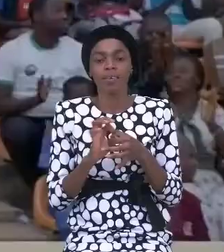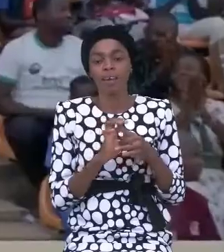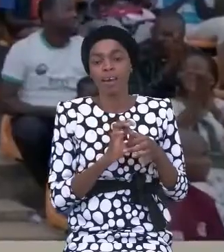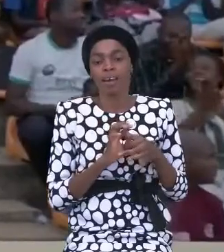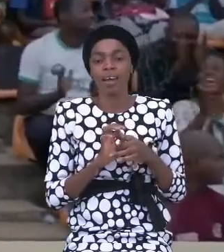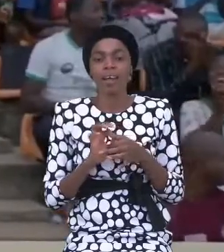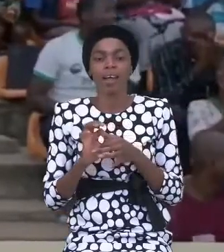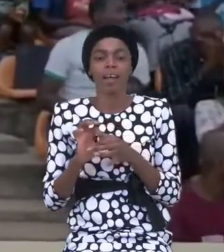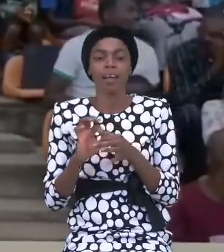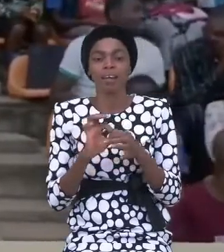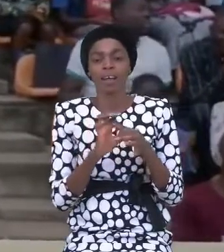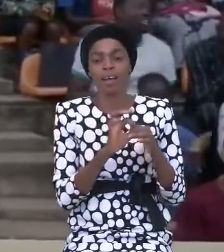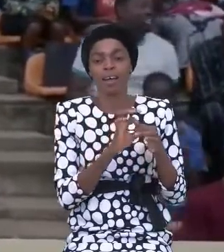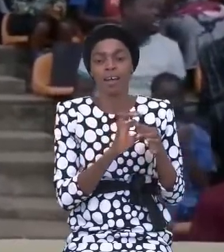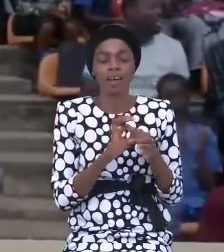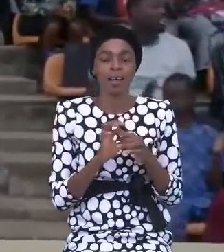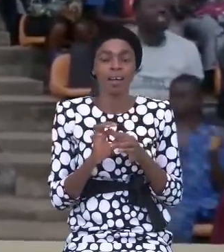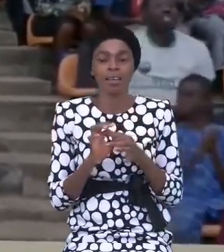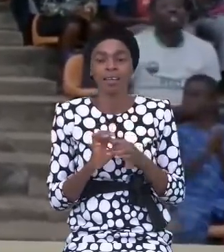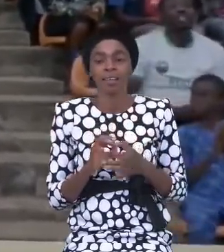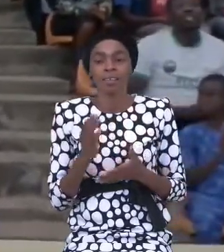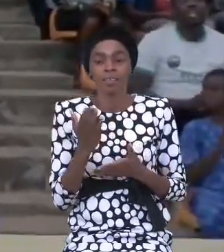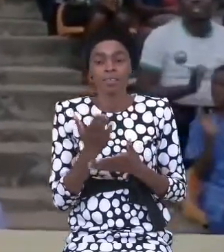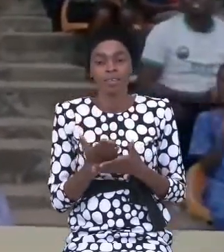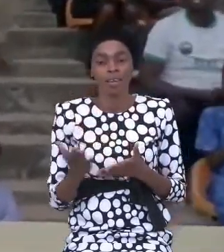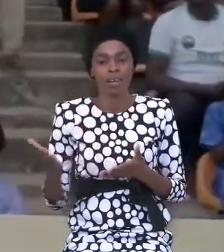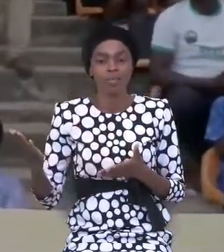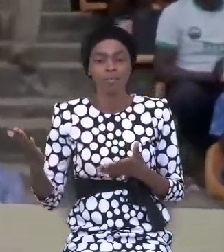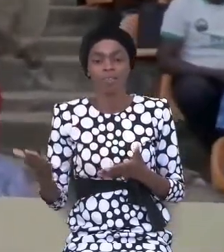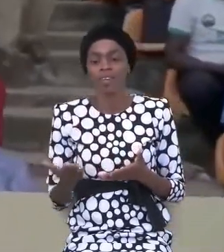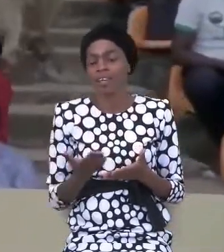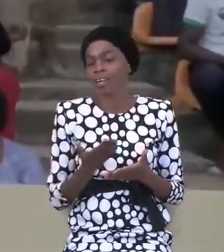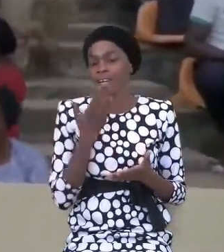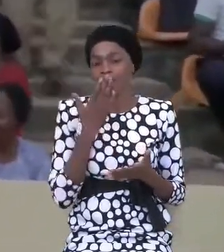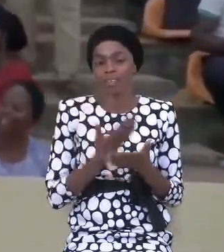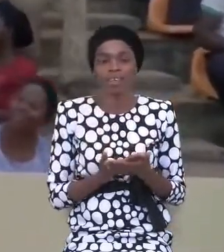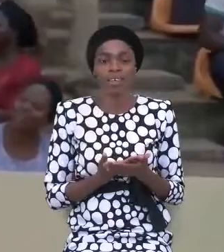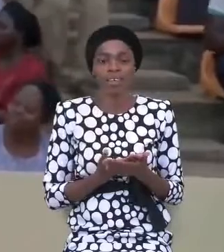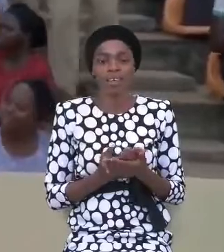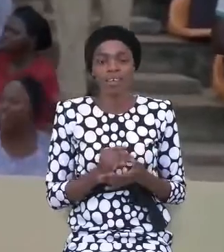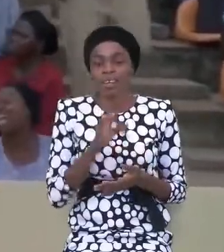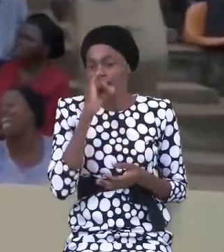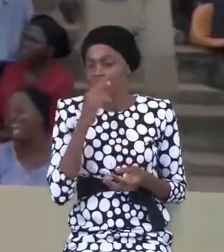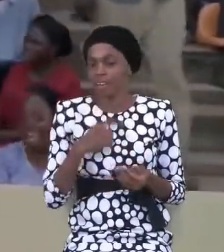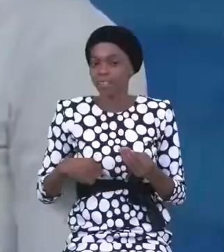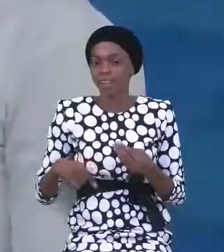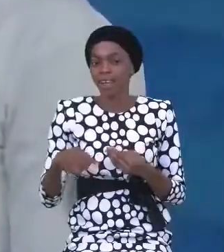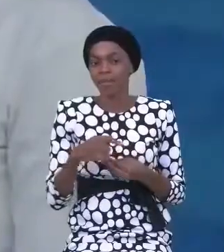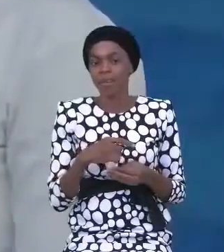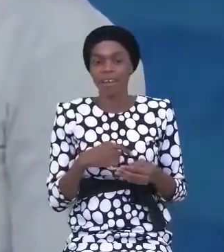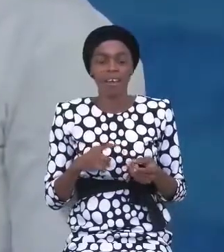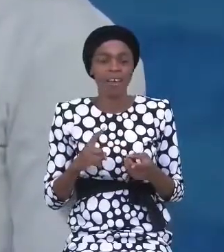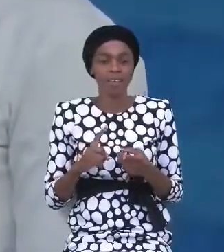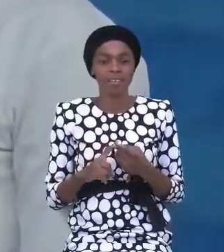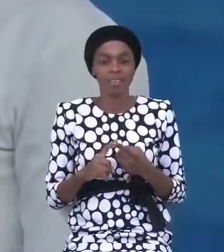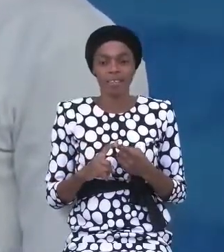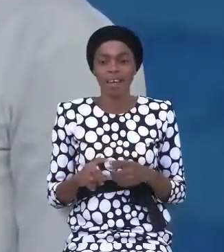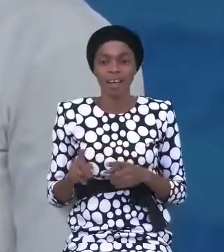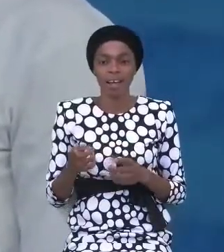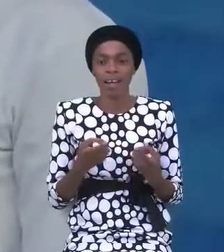accord. In one accord. Oh, hallelujah. Something good is